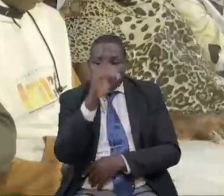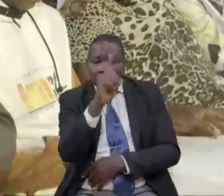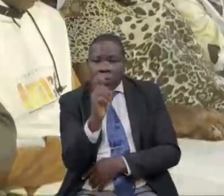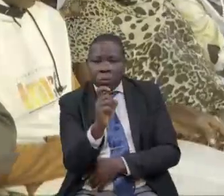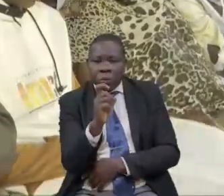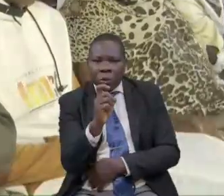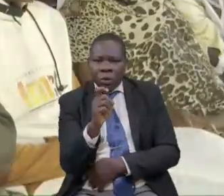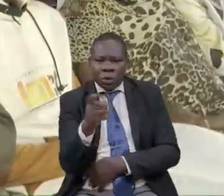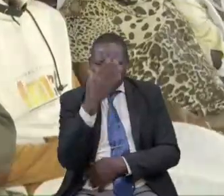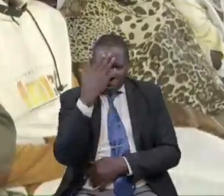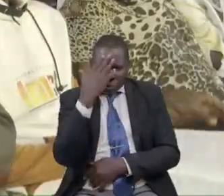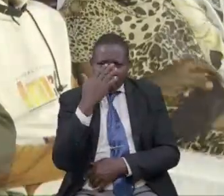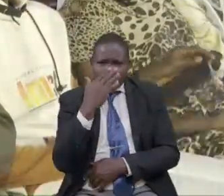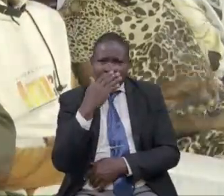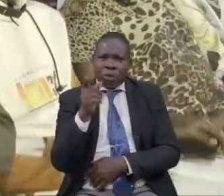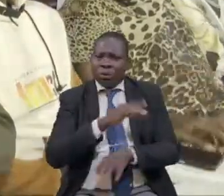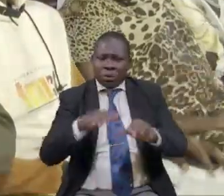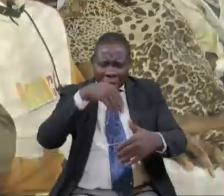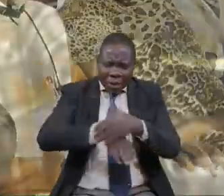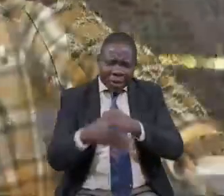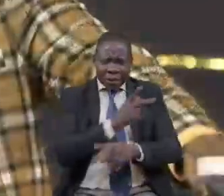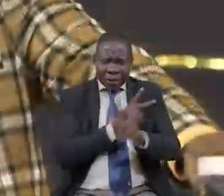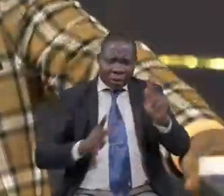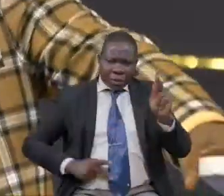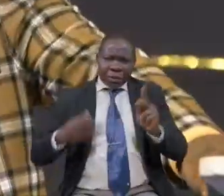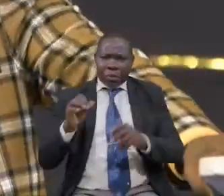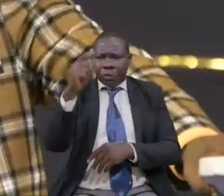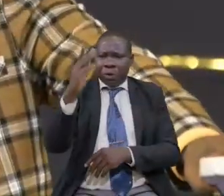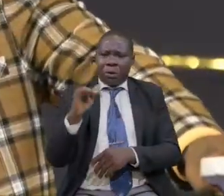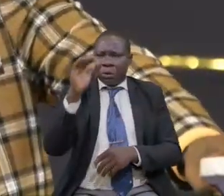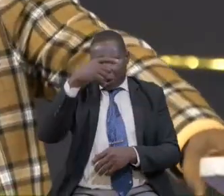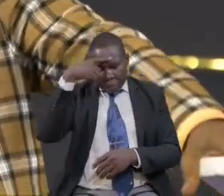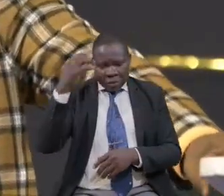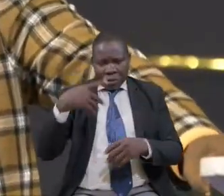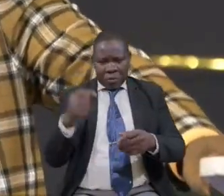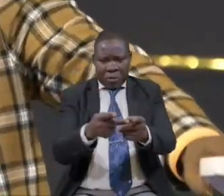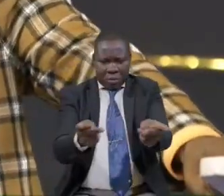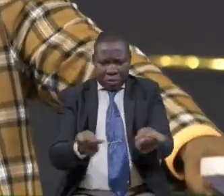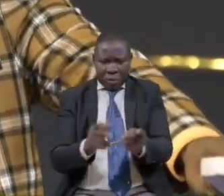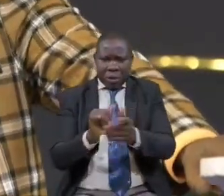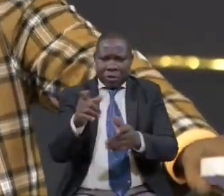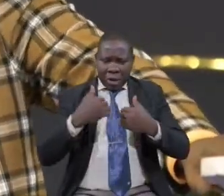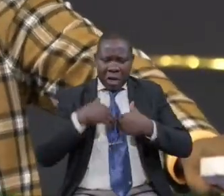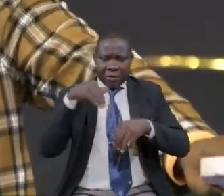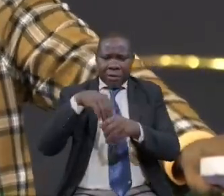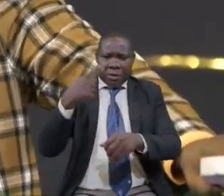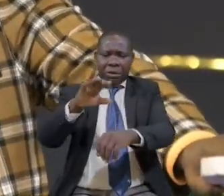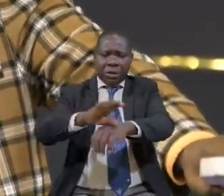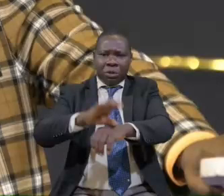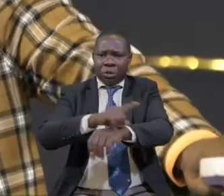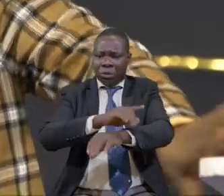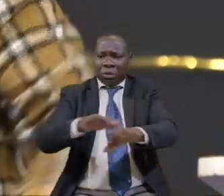the kingdom of God by the position you hold in the church. You don't enter the kingdom